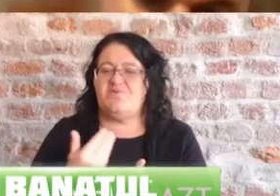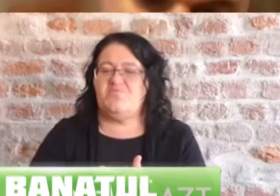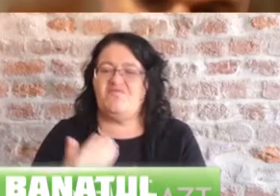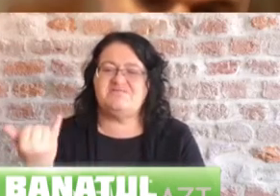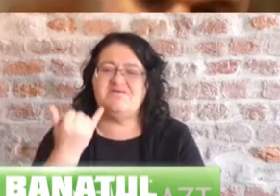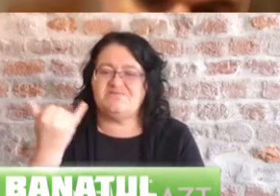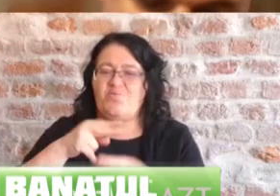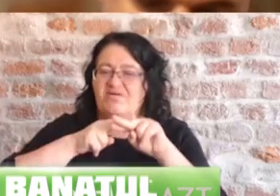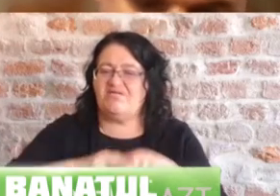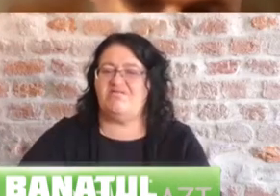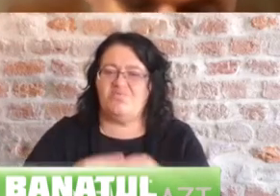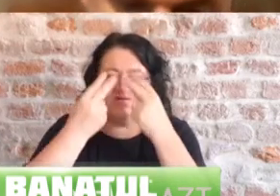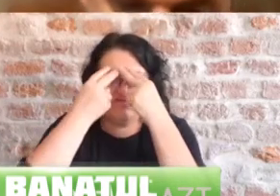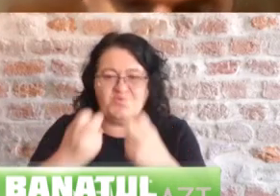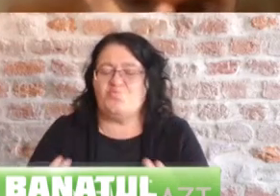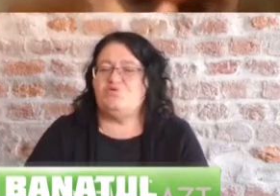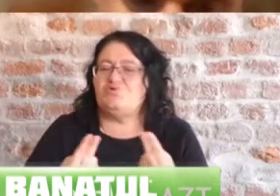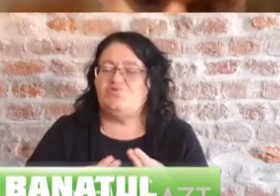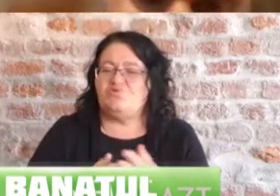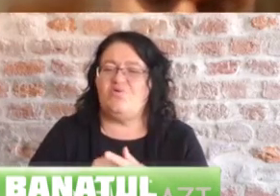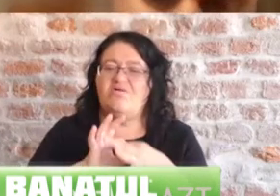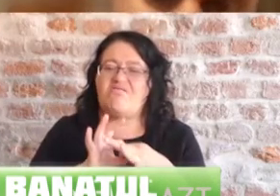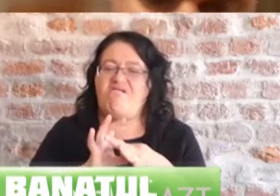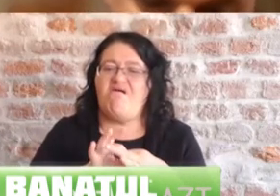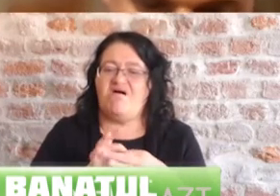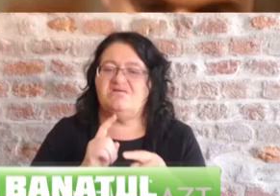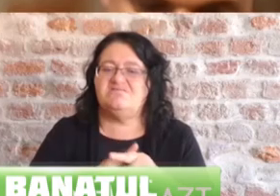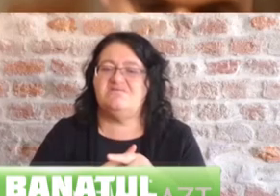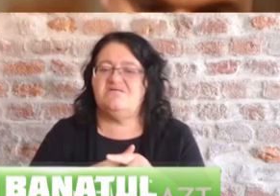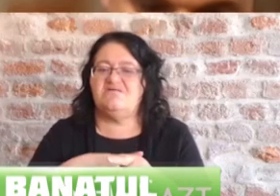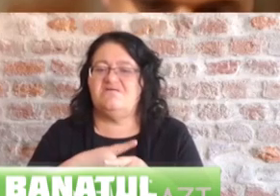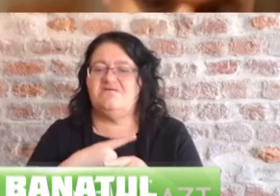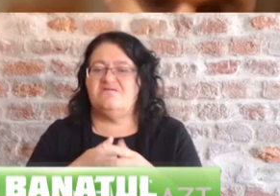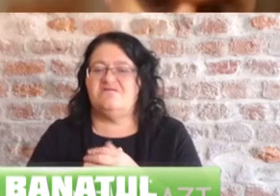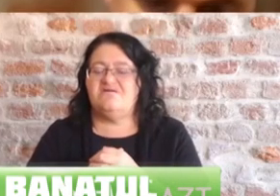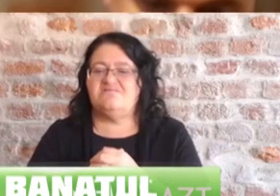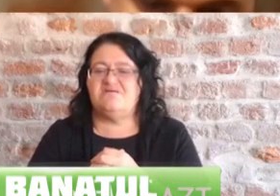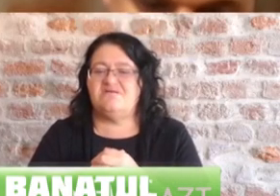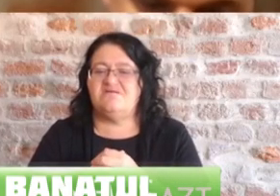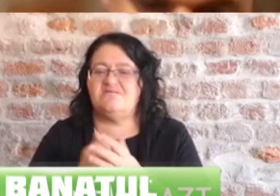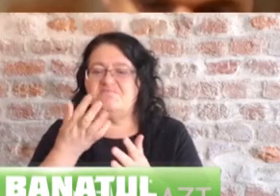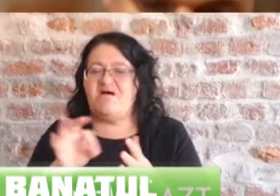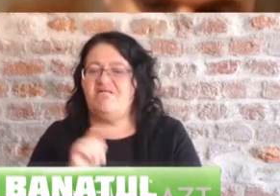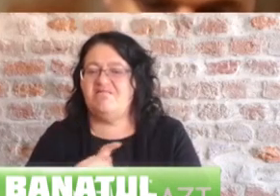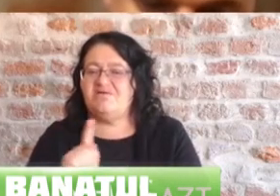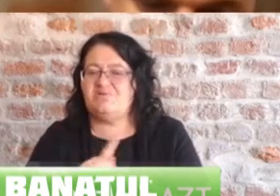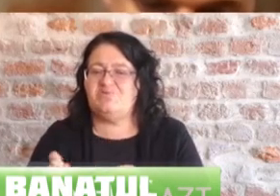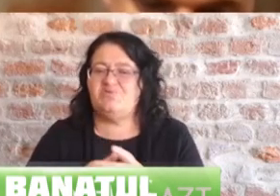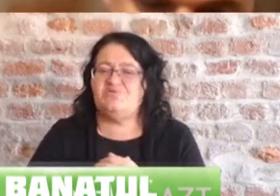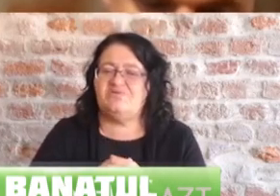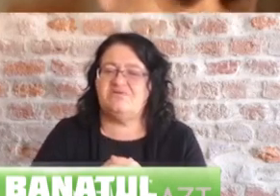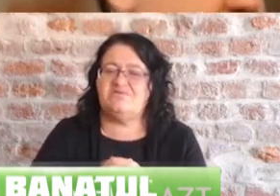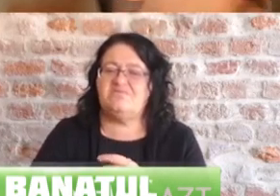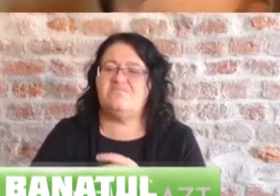for each recognized ambience. The relationship with the side streets, which aren't equipped generically,